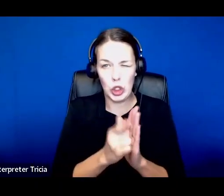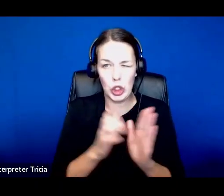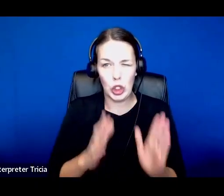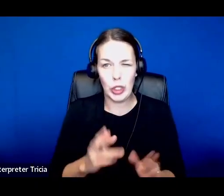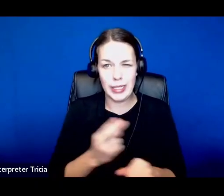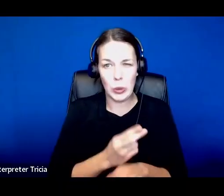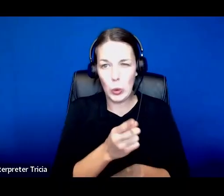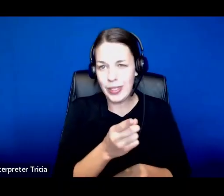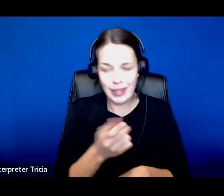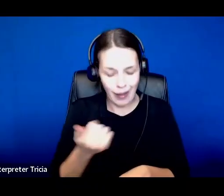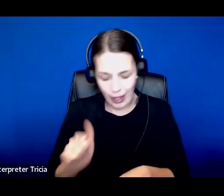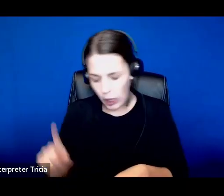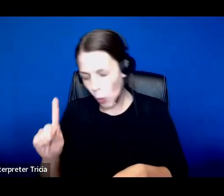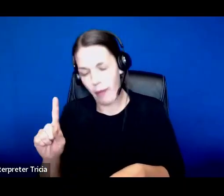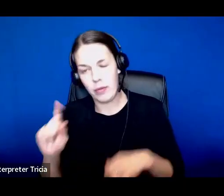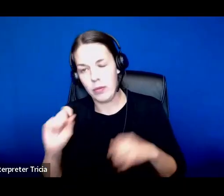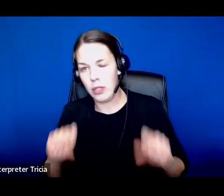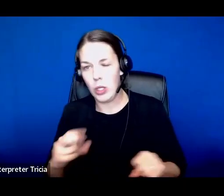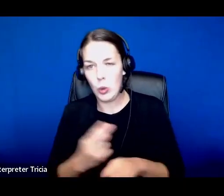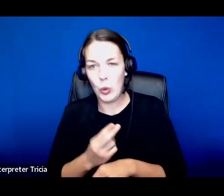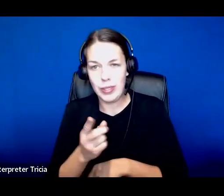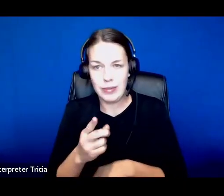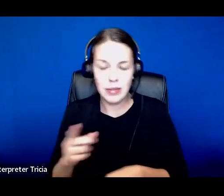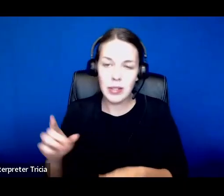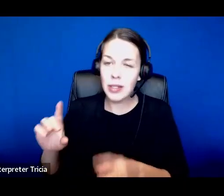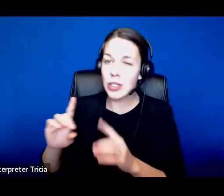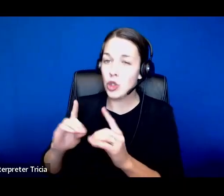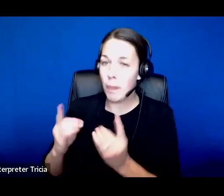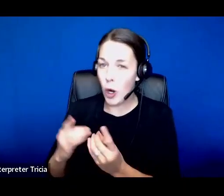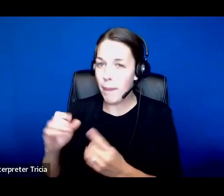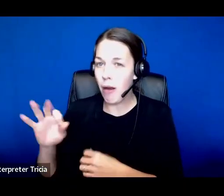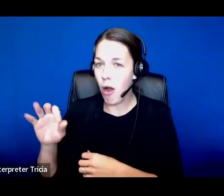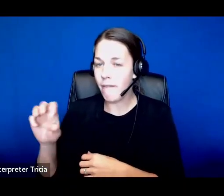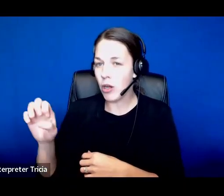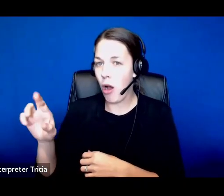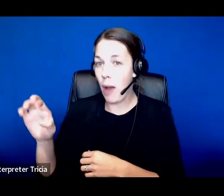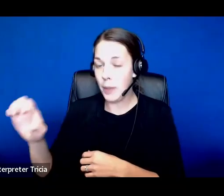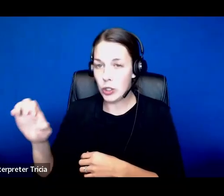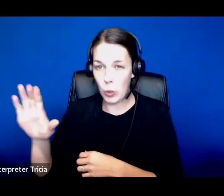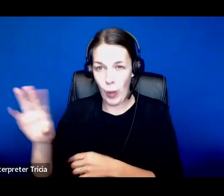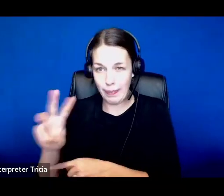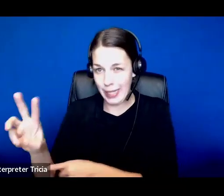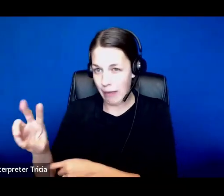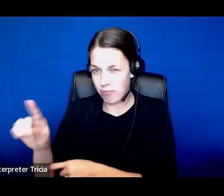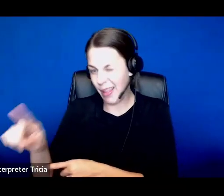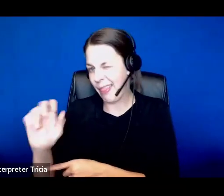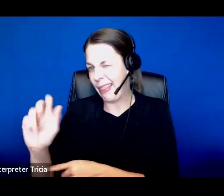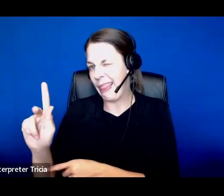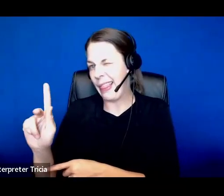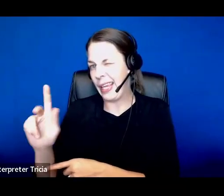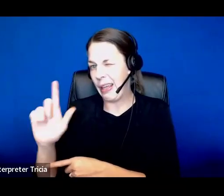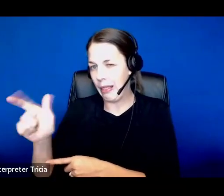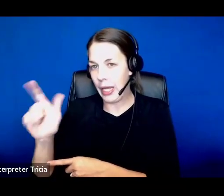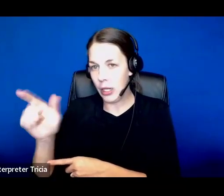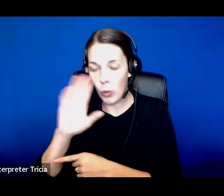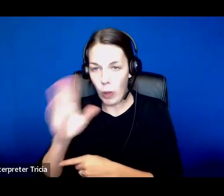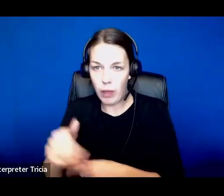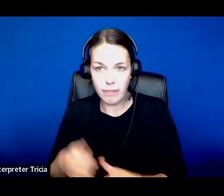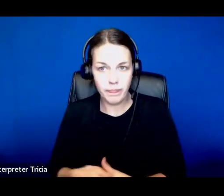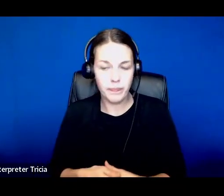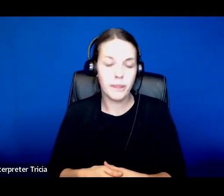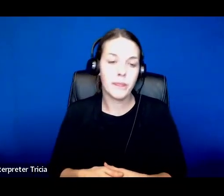anybody can use them. You can go to the Department of Commerce's website and get them. I have the link later on in the slide.